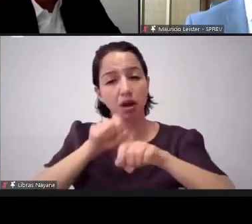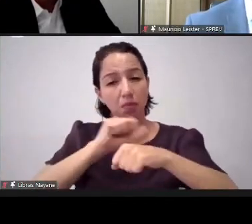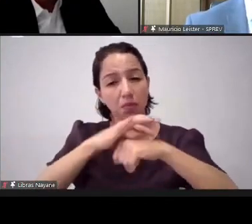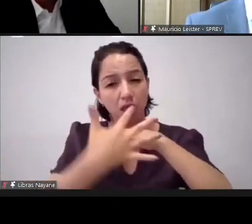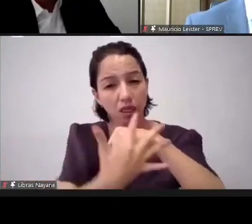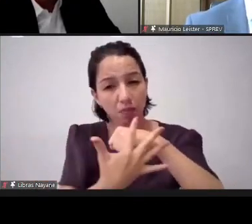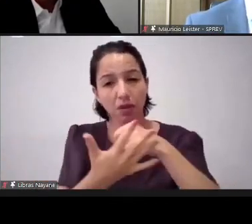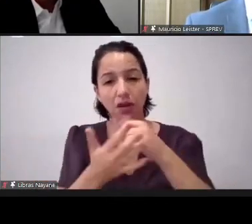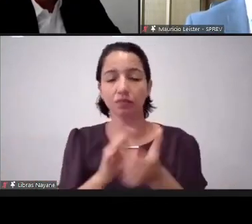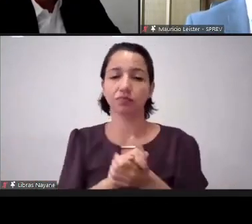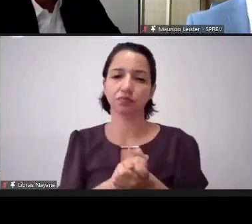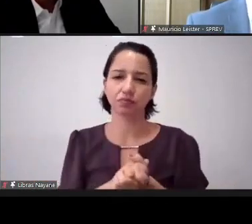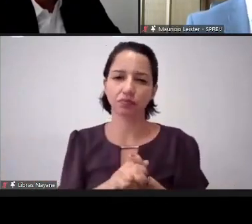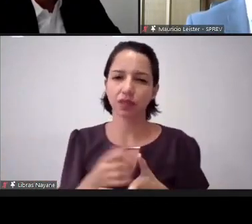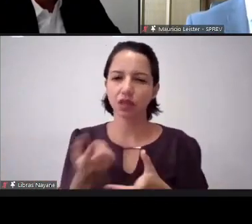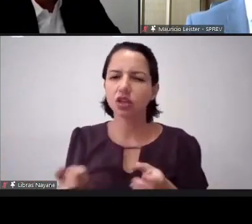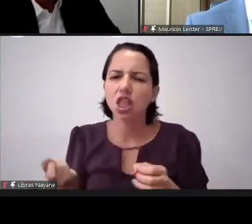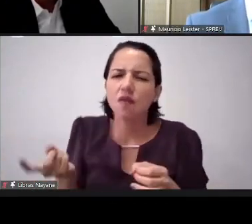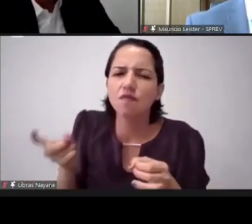deterioration